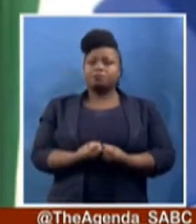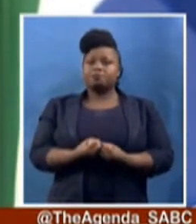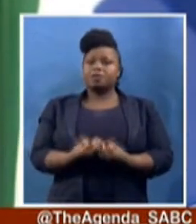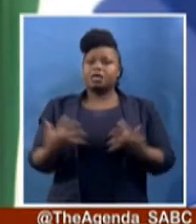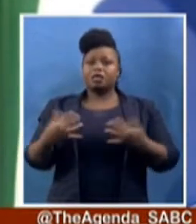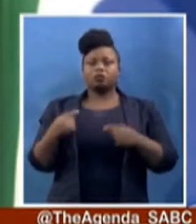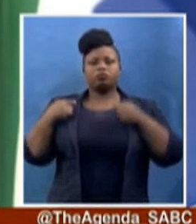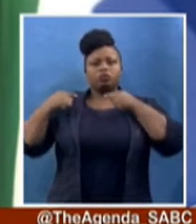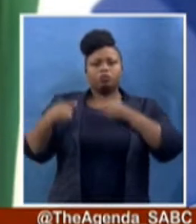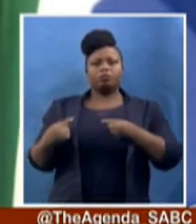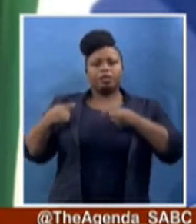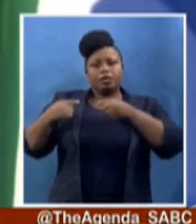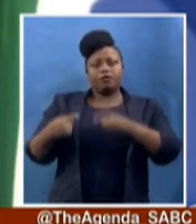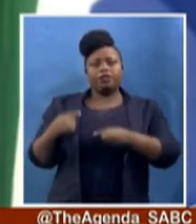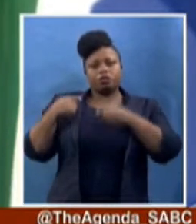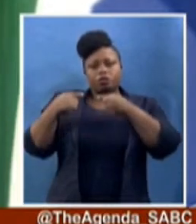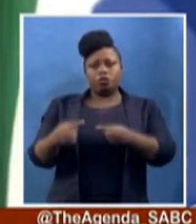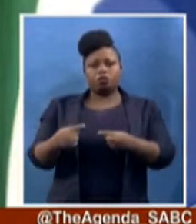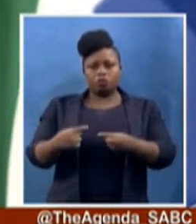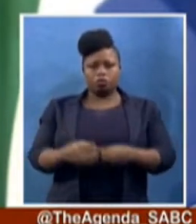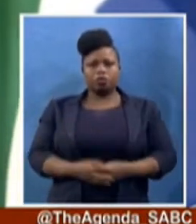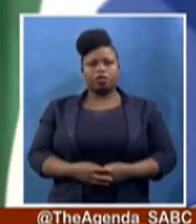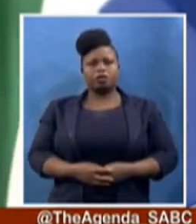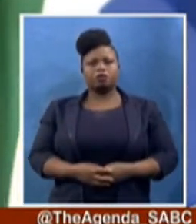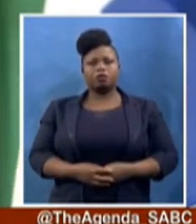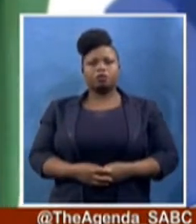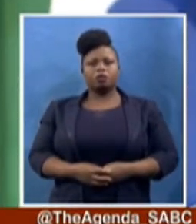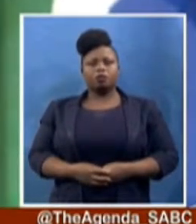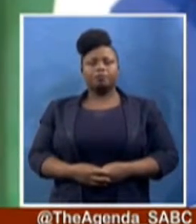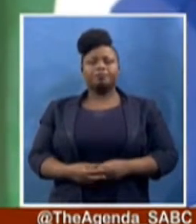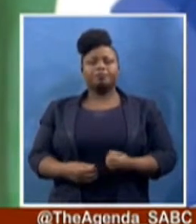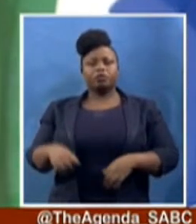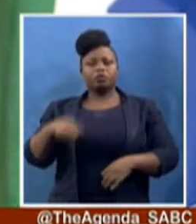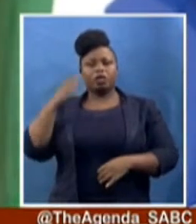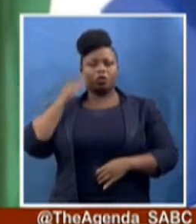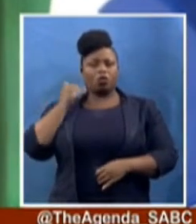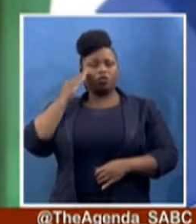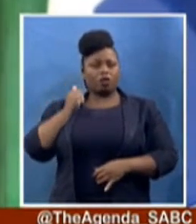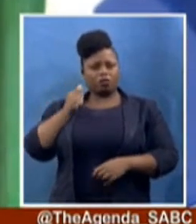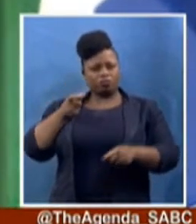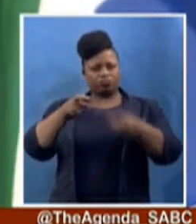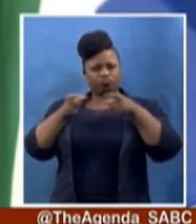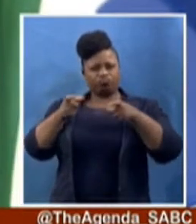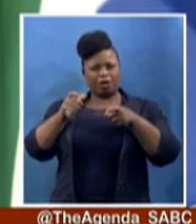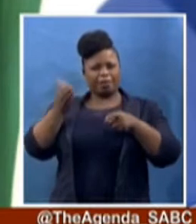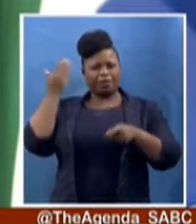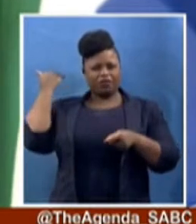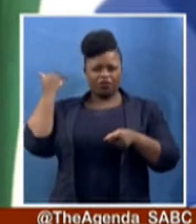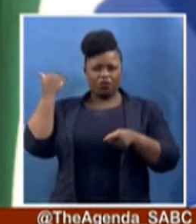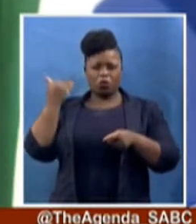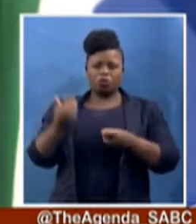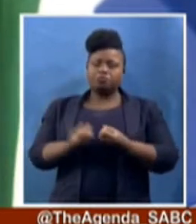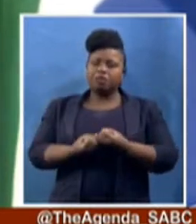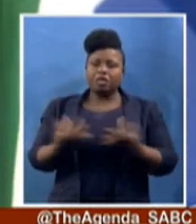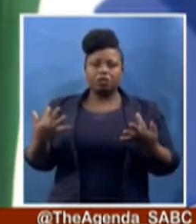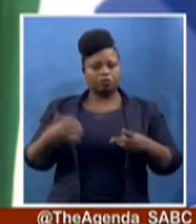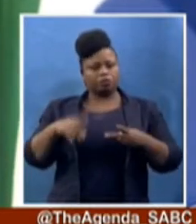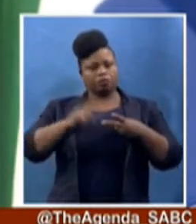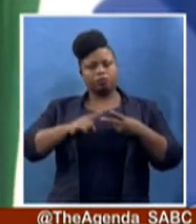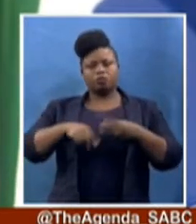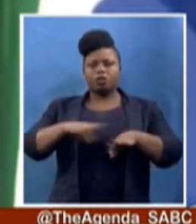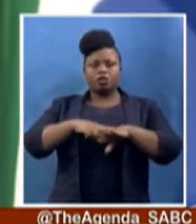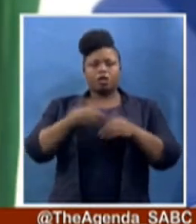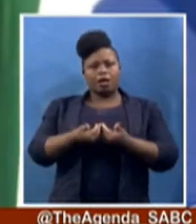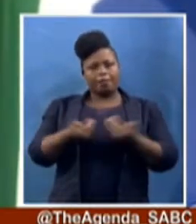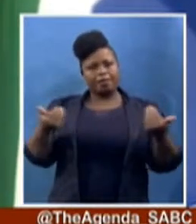waged against colonial rule and later against apartheid misrule.